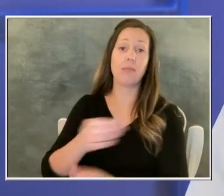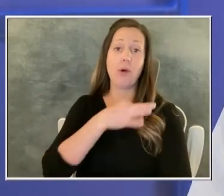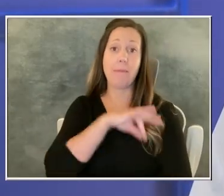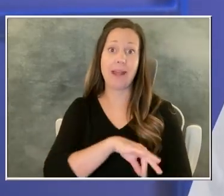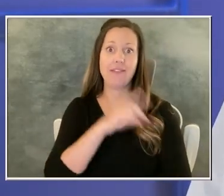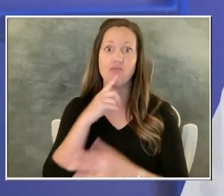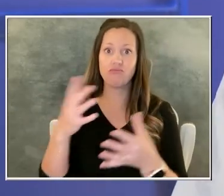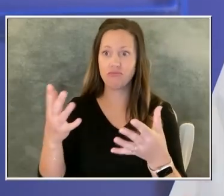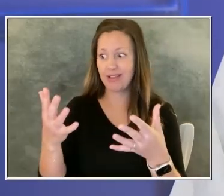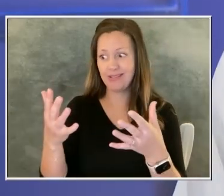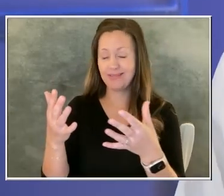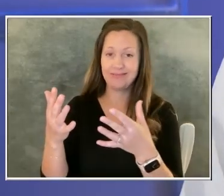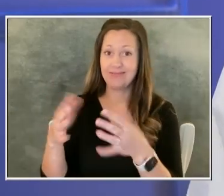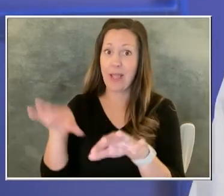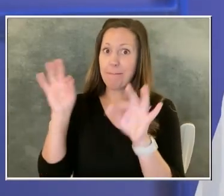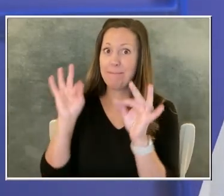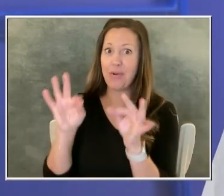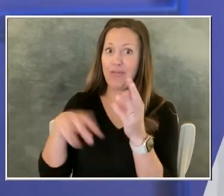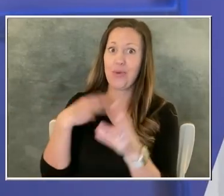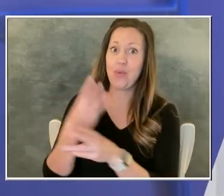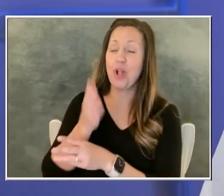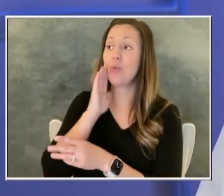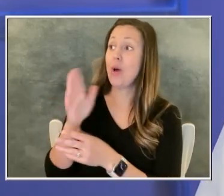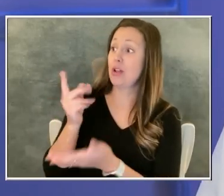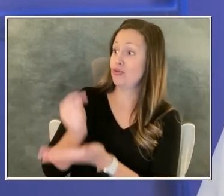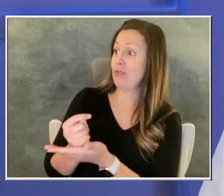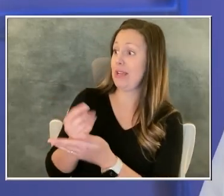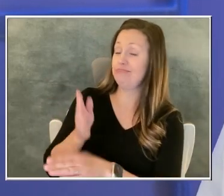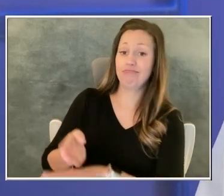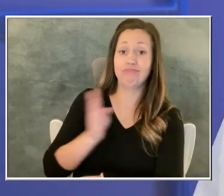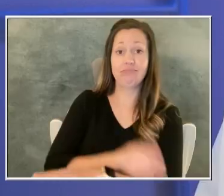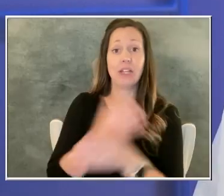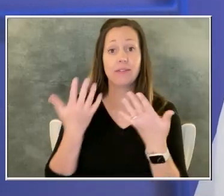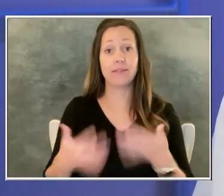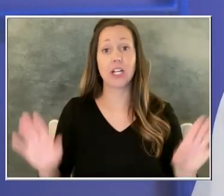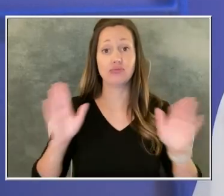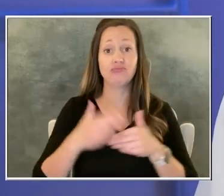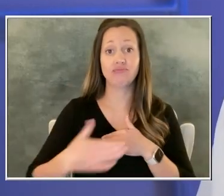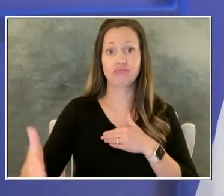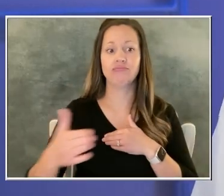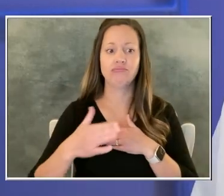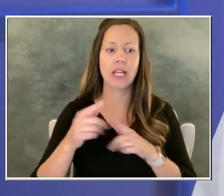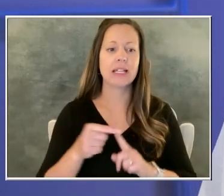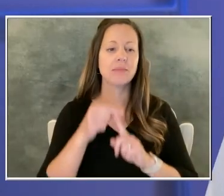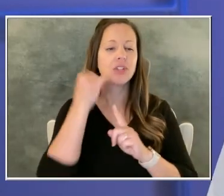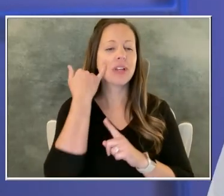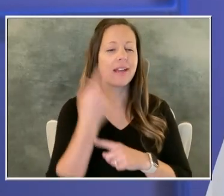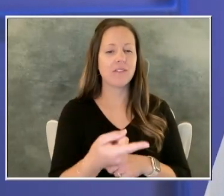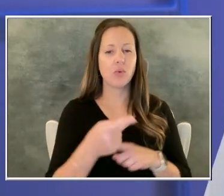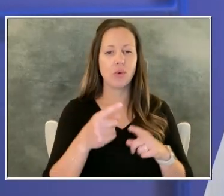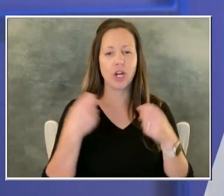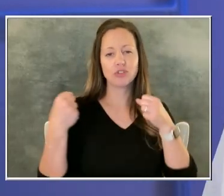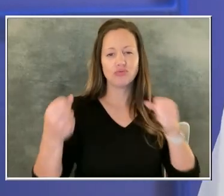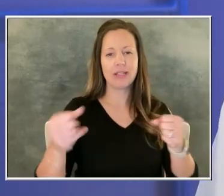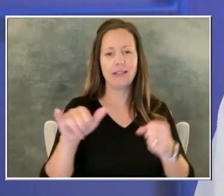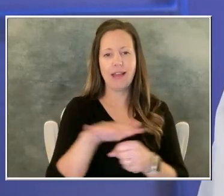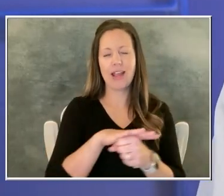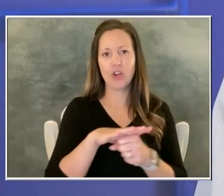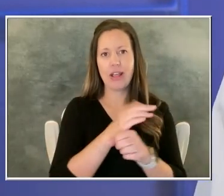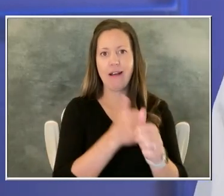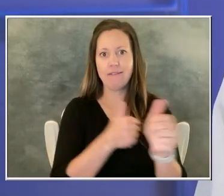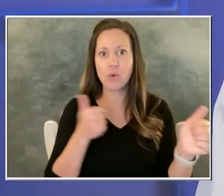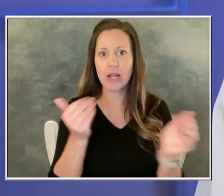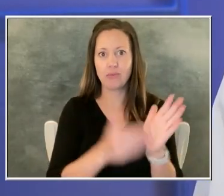and then you just get better, and that's the end of that. And especially if you then do things to kind of strengthen that area, avoid repetitive activities that could